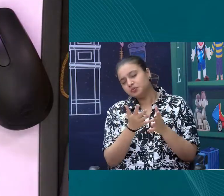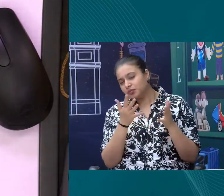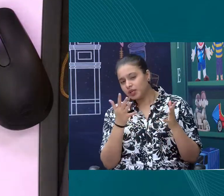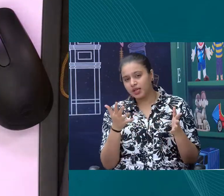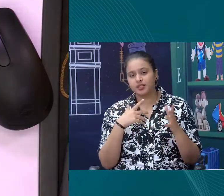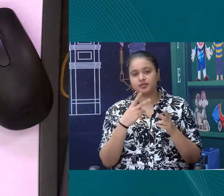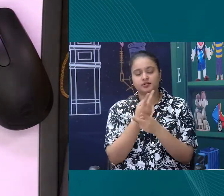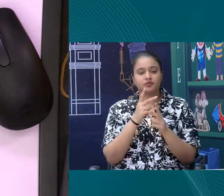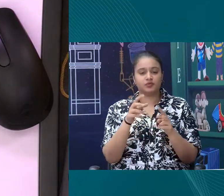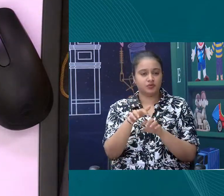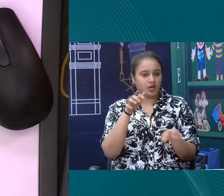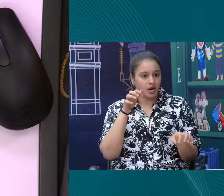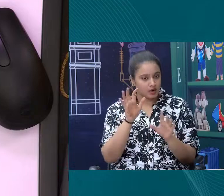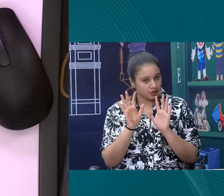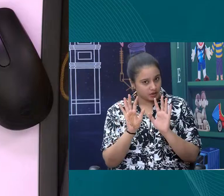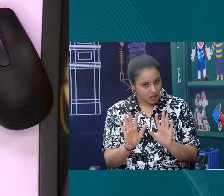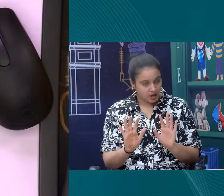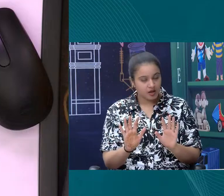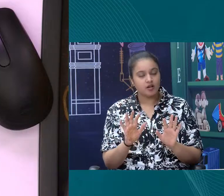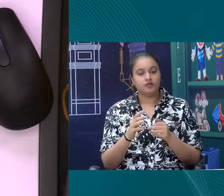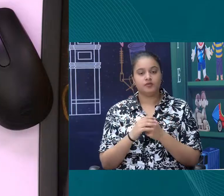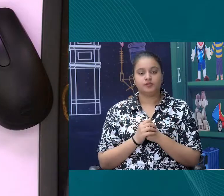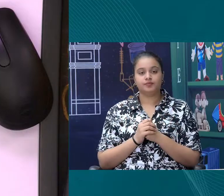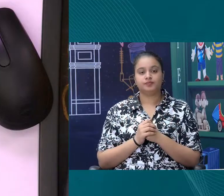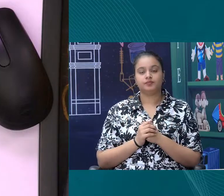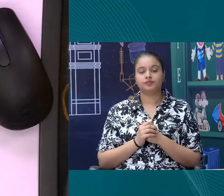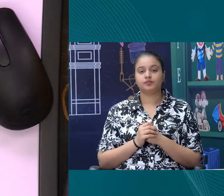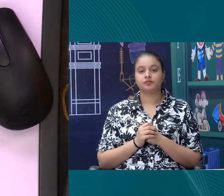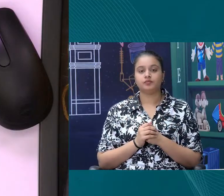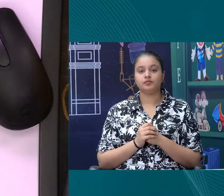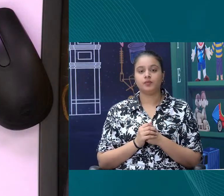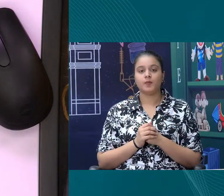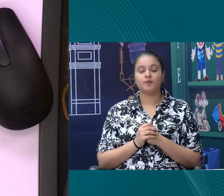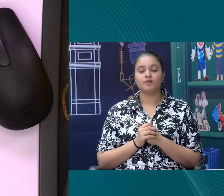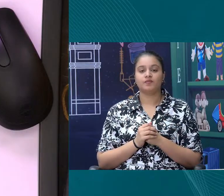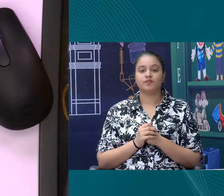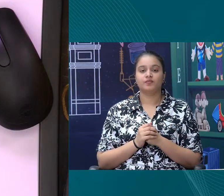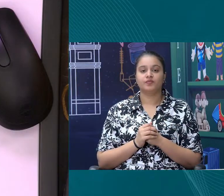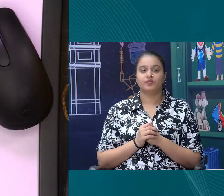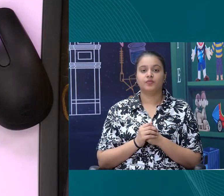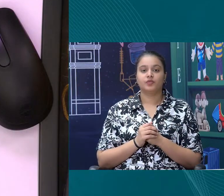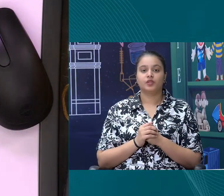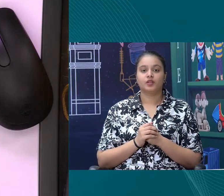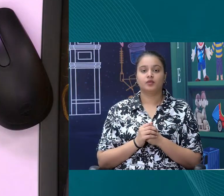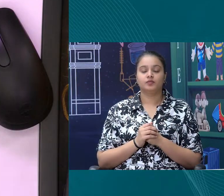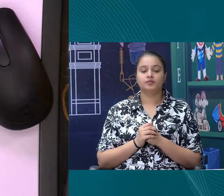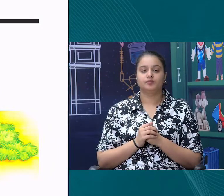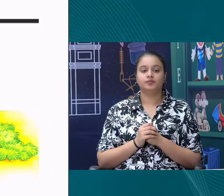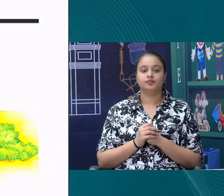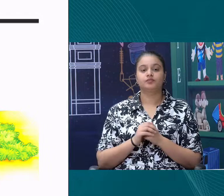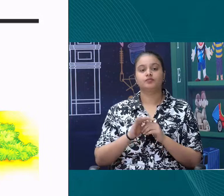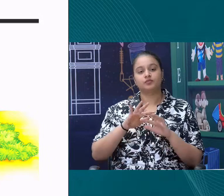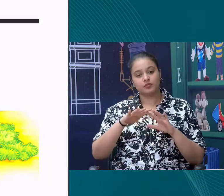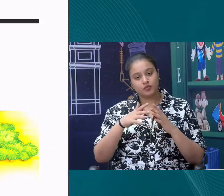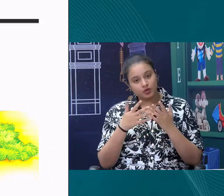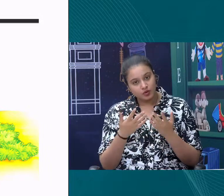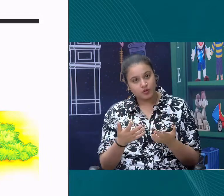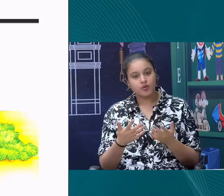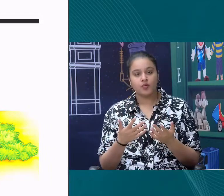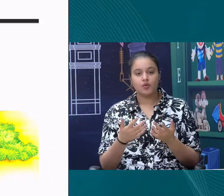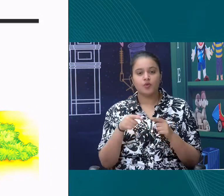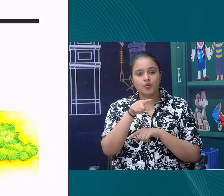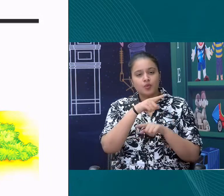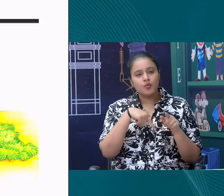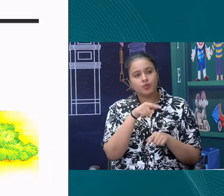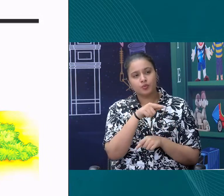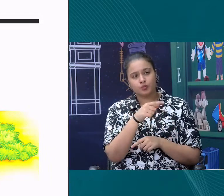animals are there on the desert, and Yeah, Animals like, can